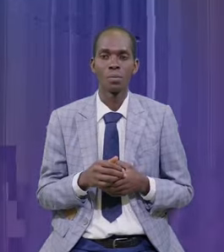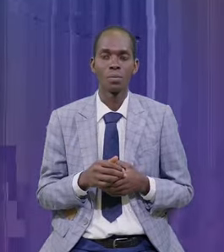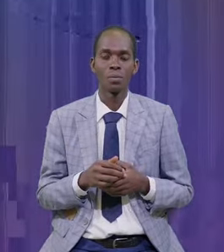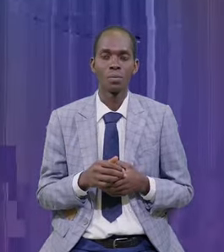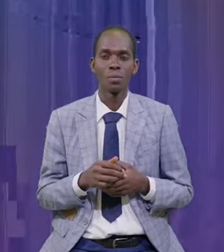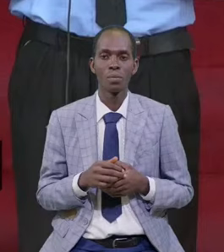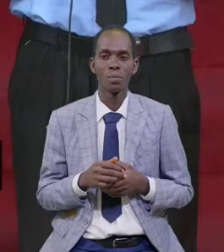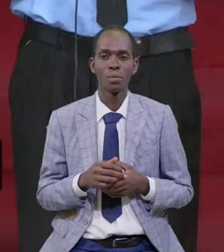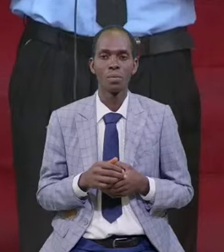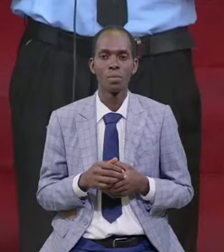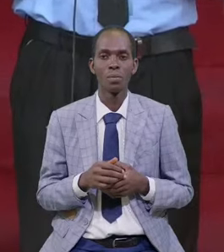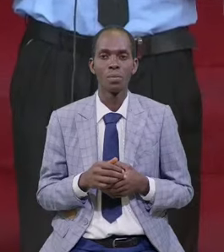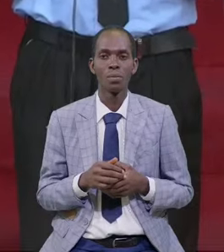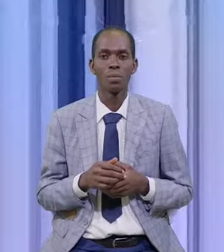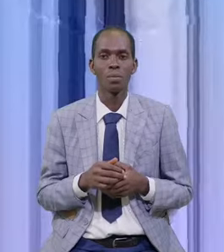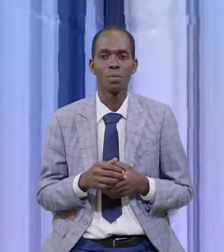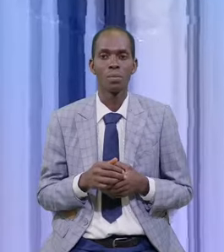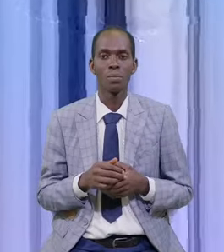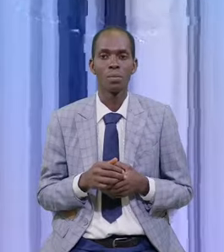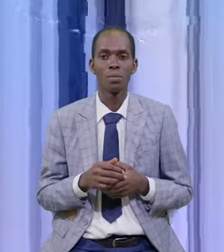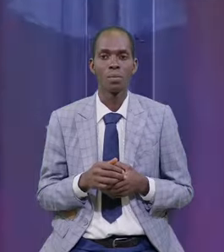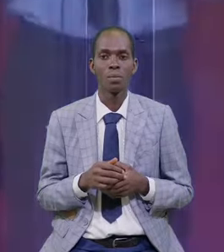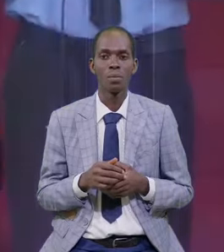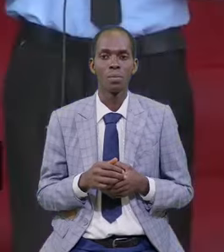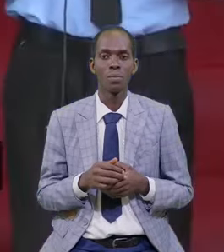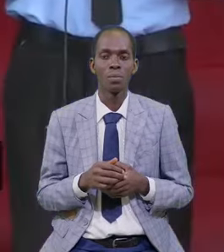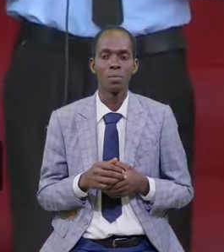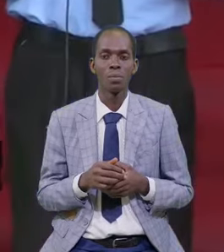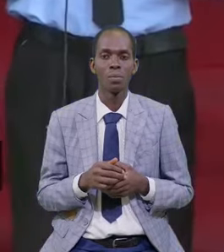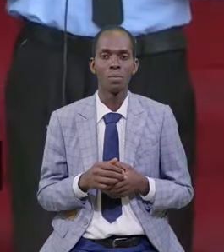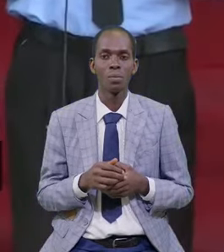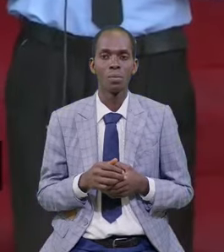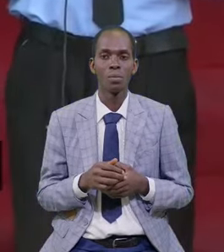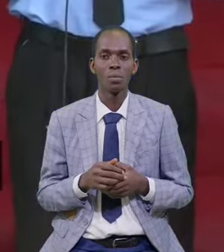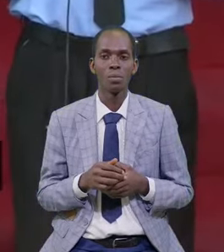PA more patience